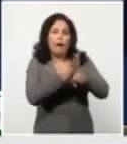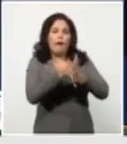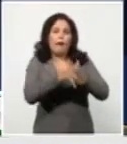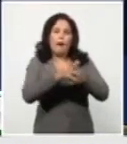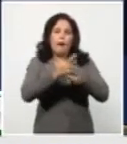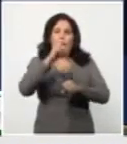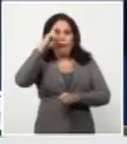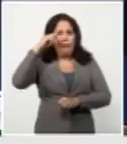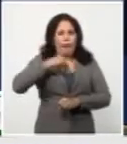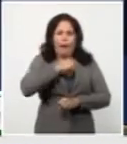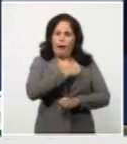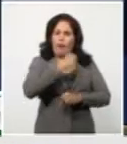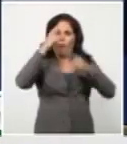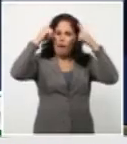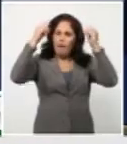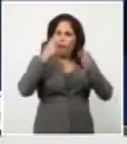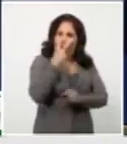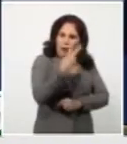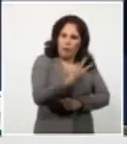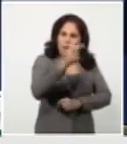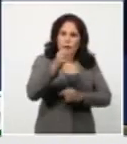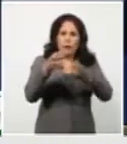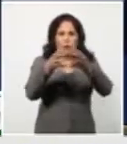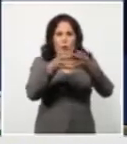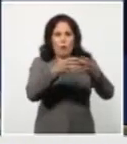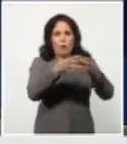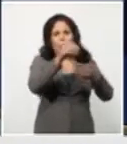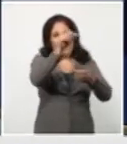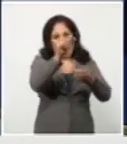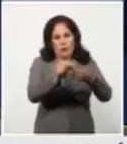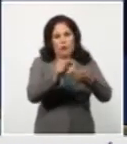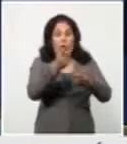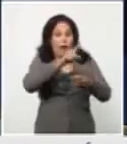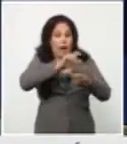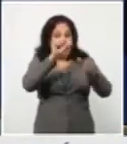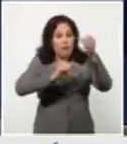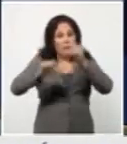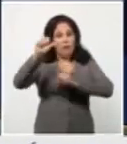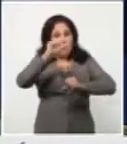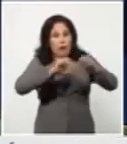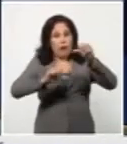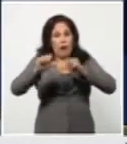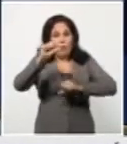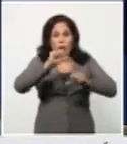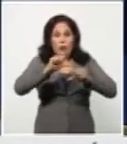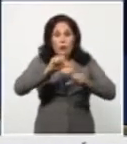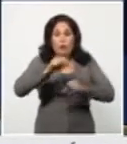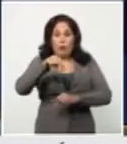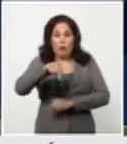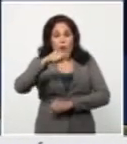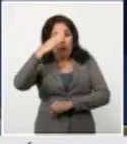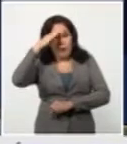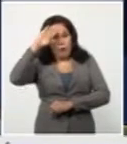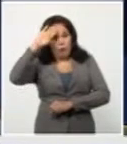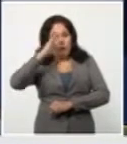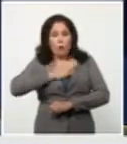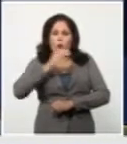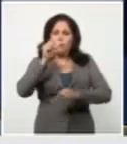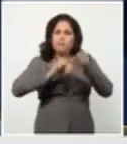1,642 are under observation by our doctors, nurses, and technicians. Yesterday,